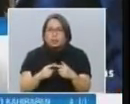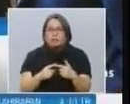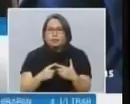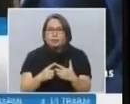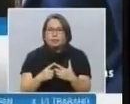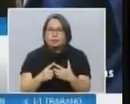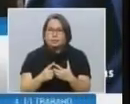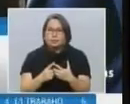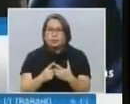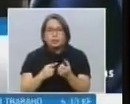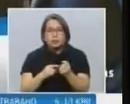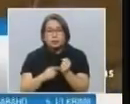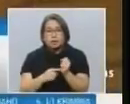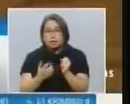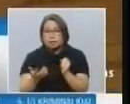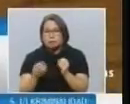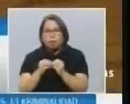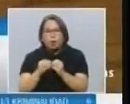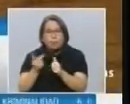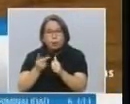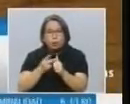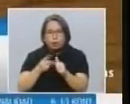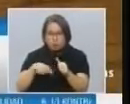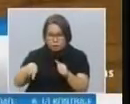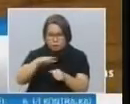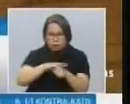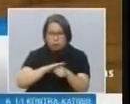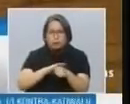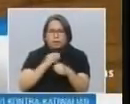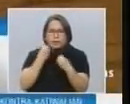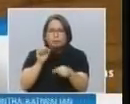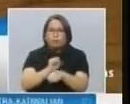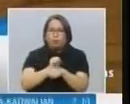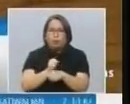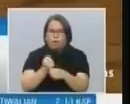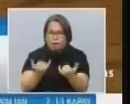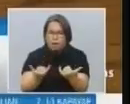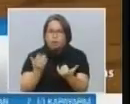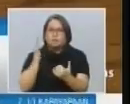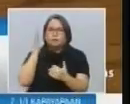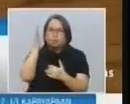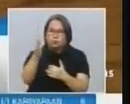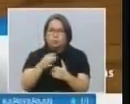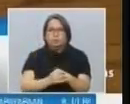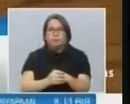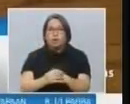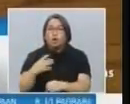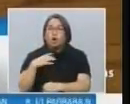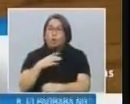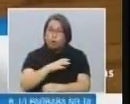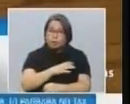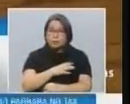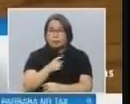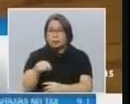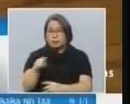stands between today and the millions of jobs in the near future. Congressman Koa, Gonzales, Abo, and